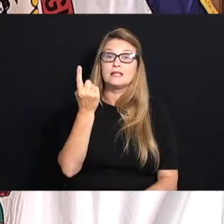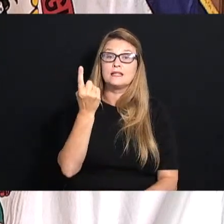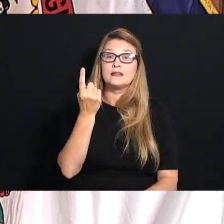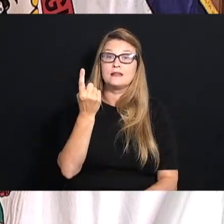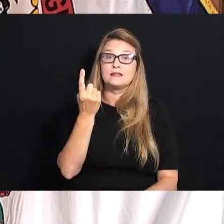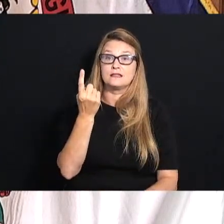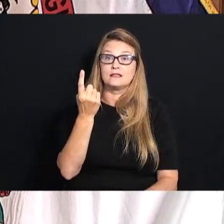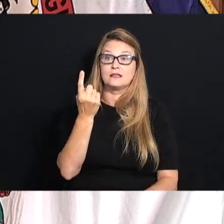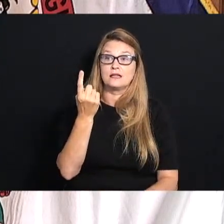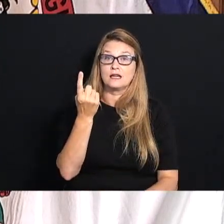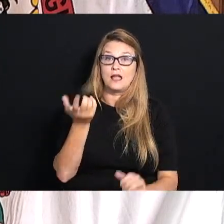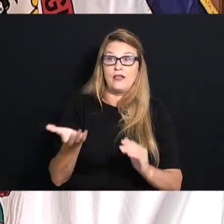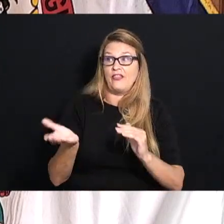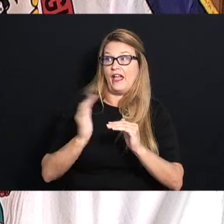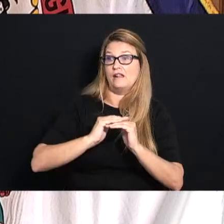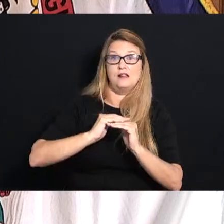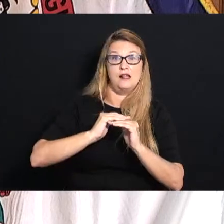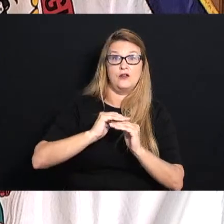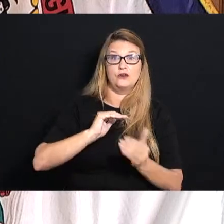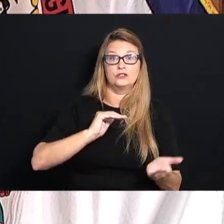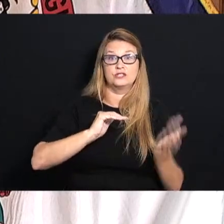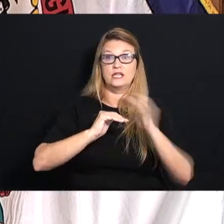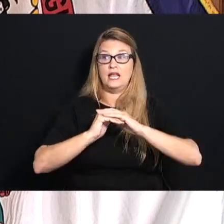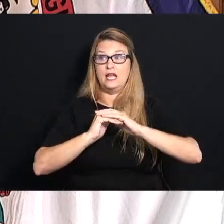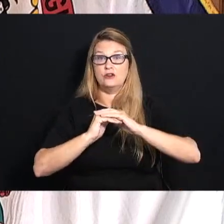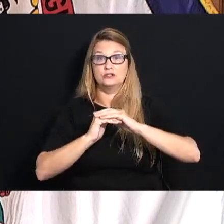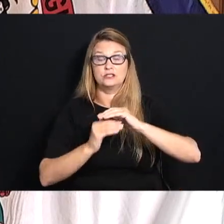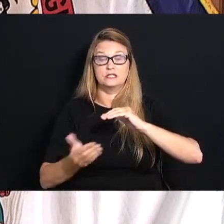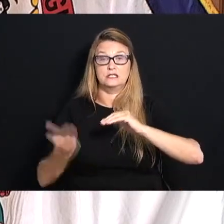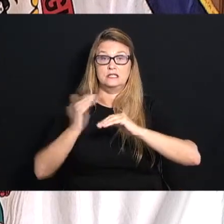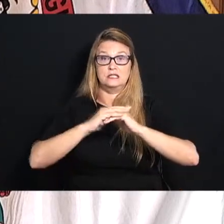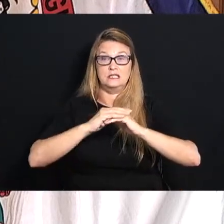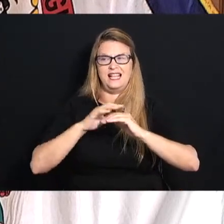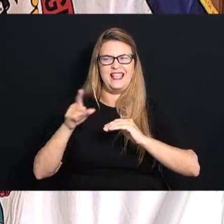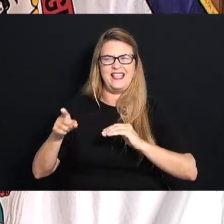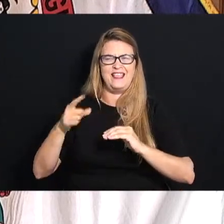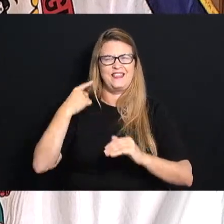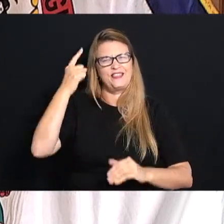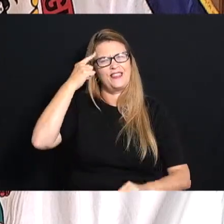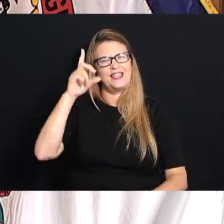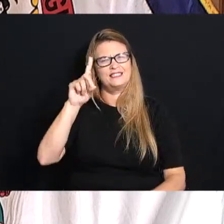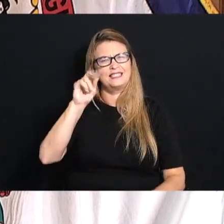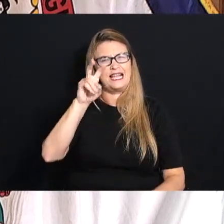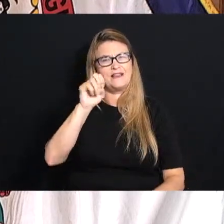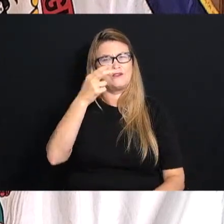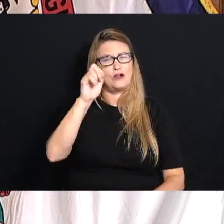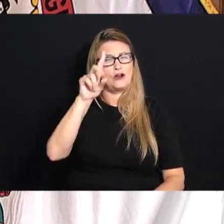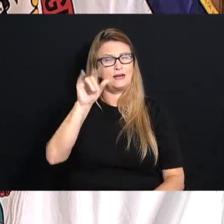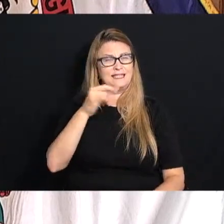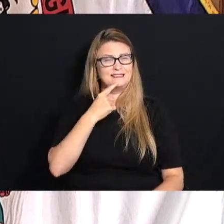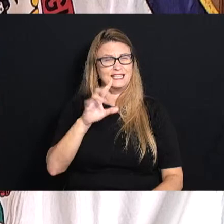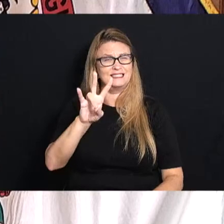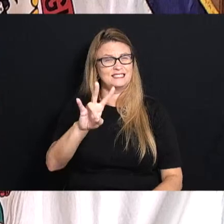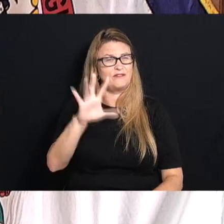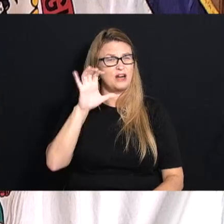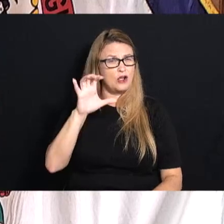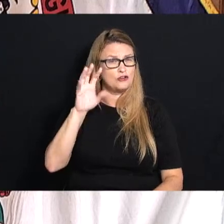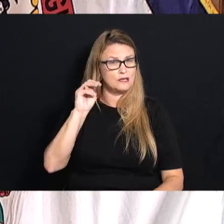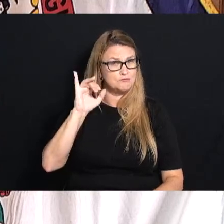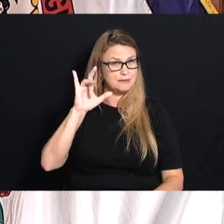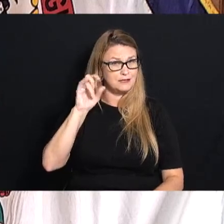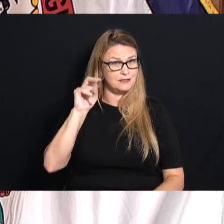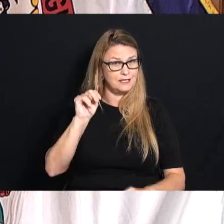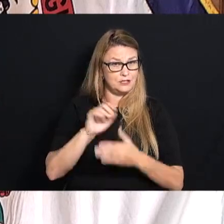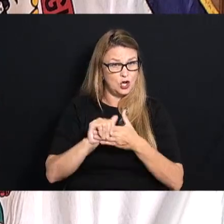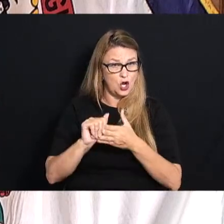actually layers in hundreds and hundreds, and I think Dave Hardy the last go around said $700 million of